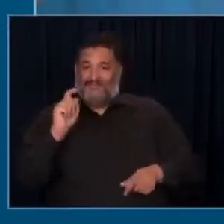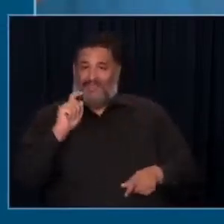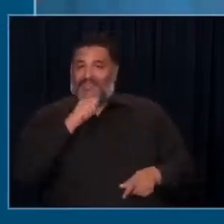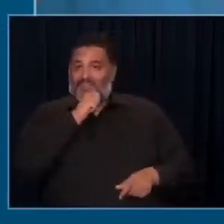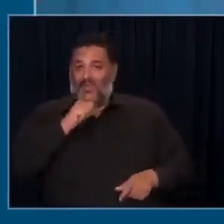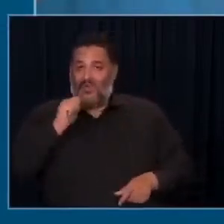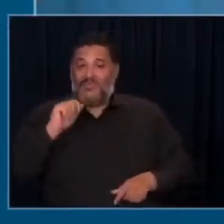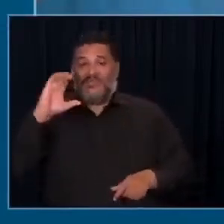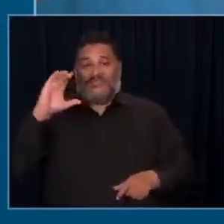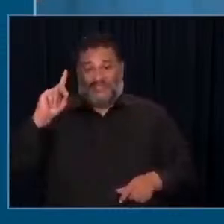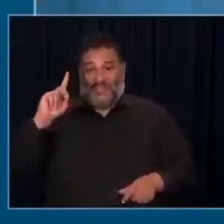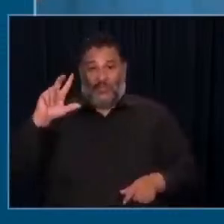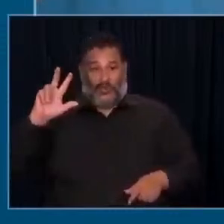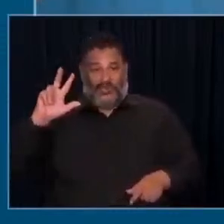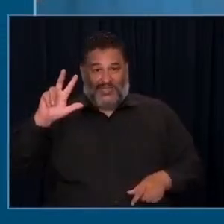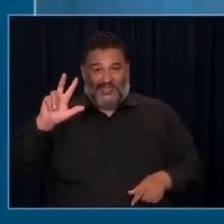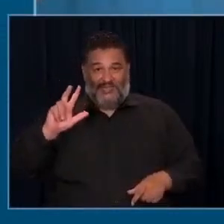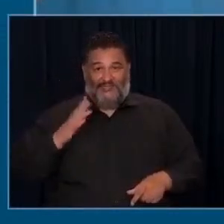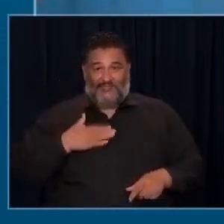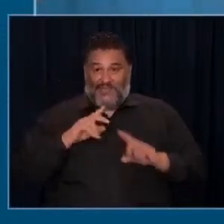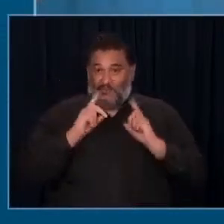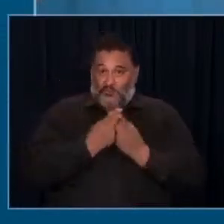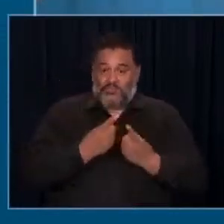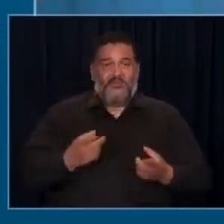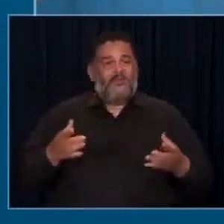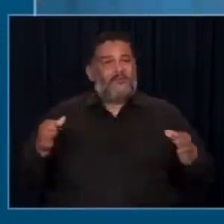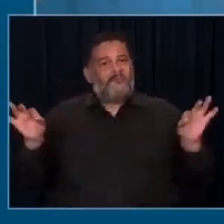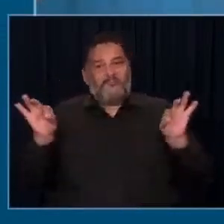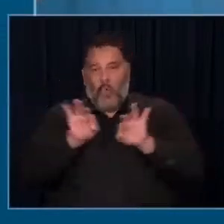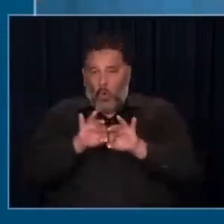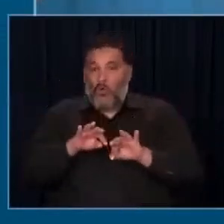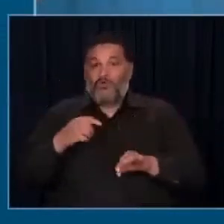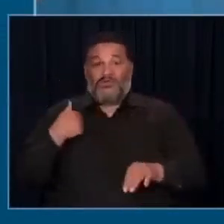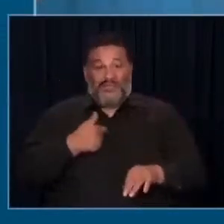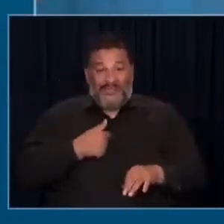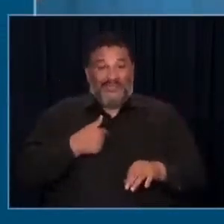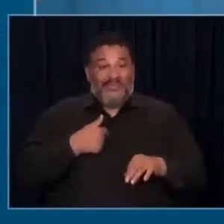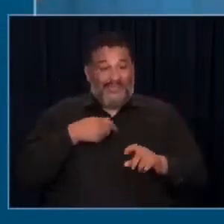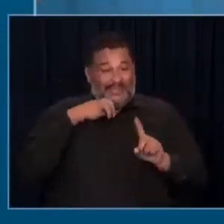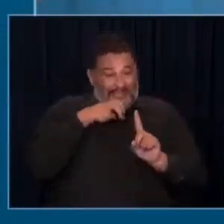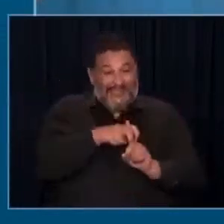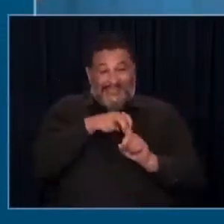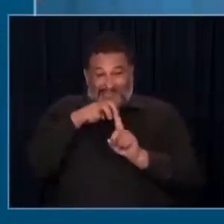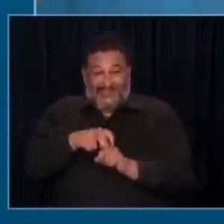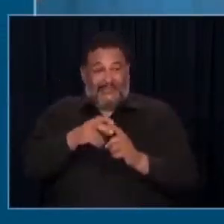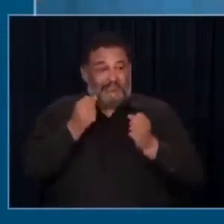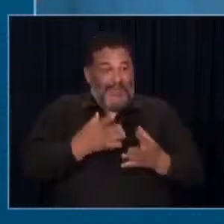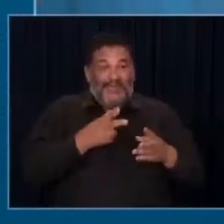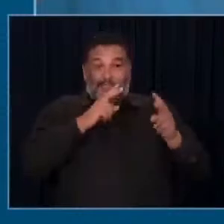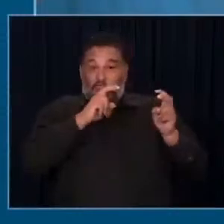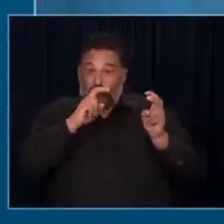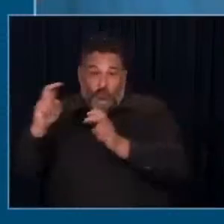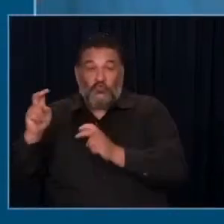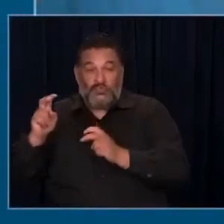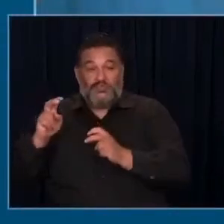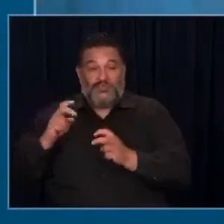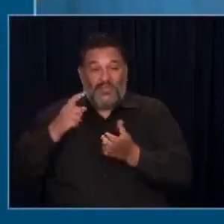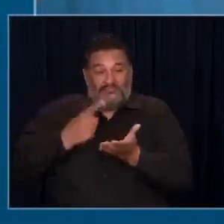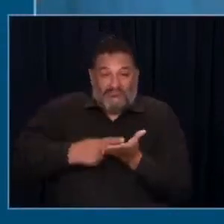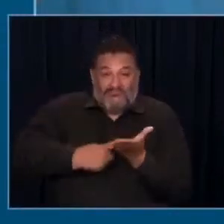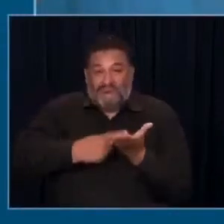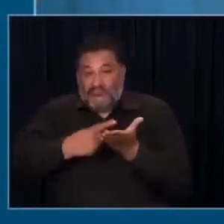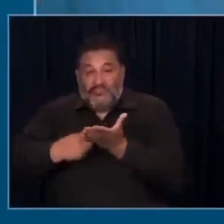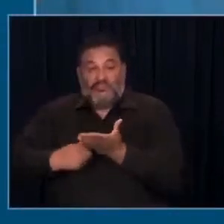in CD3. So it's important that as we tackle all of these issues that we're going to go